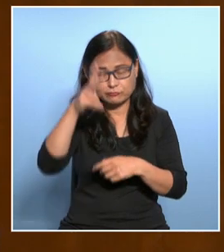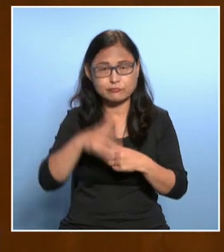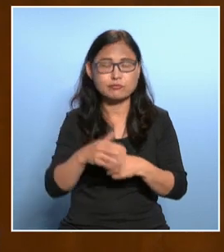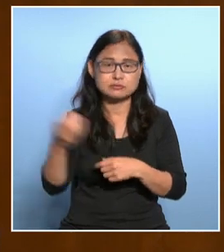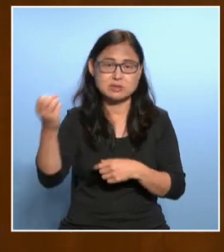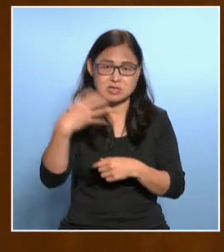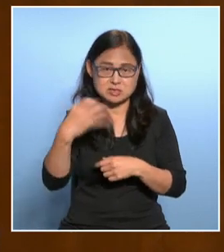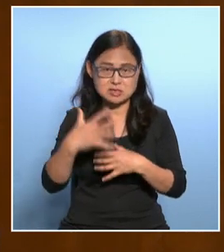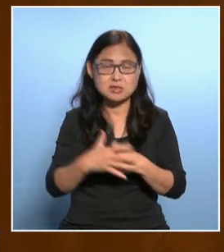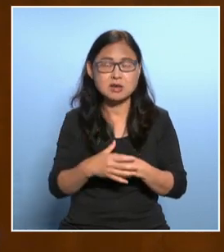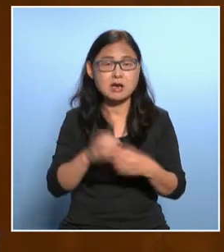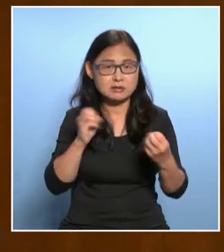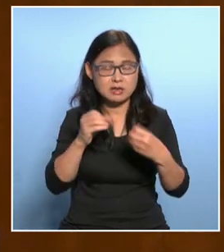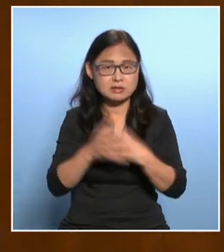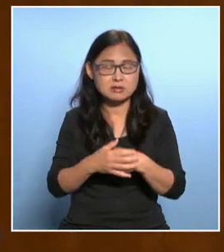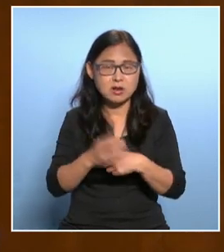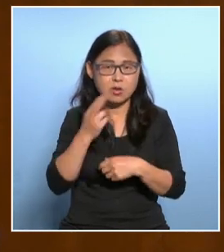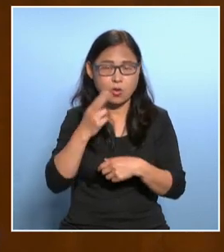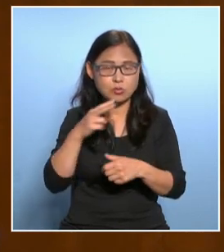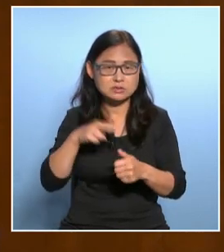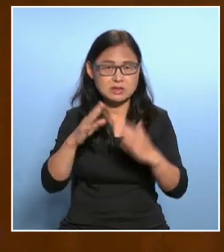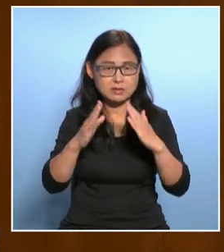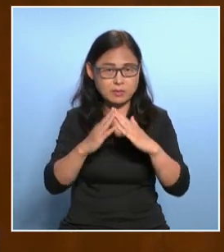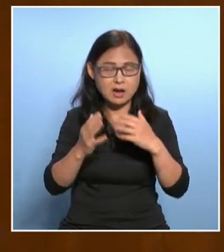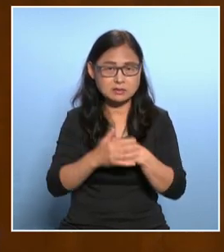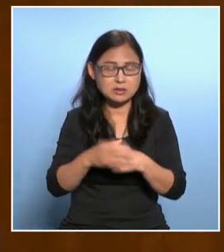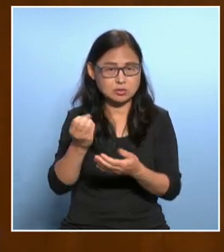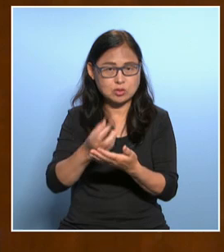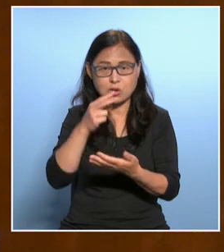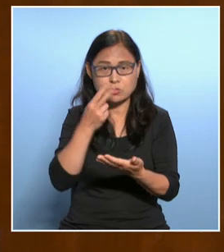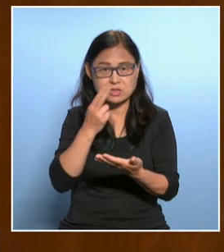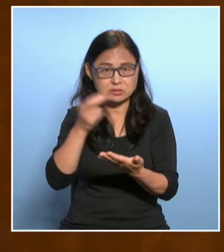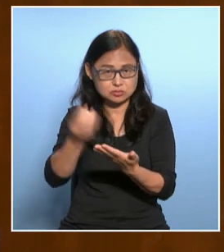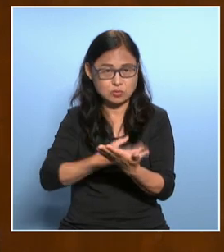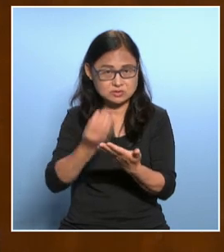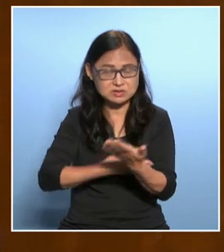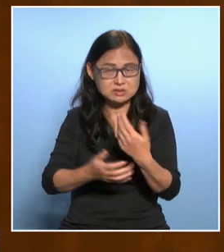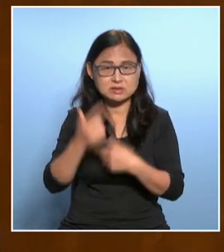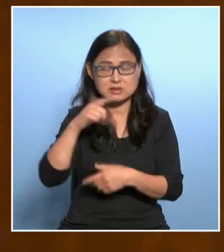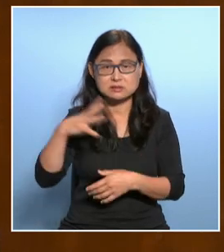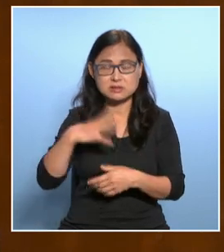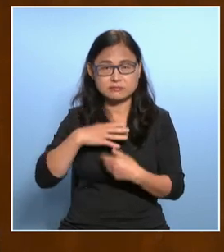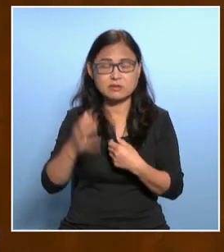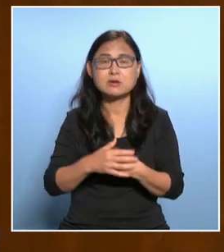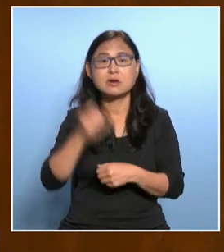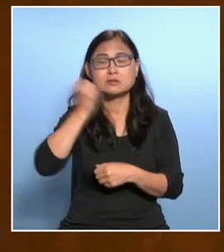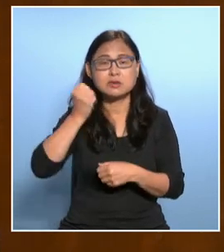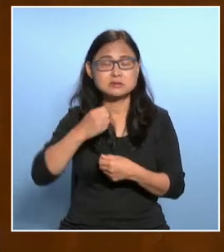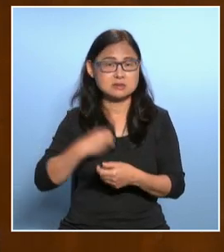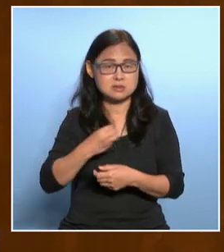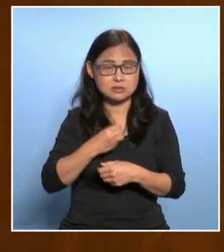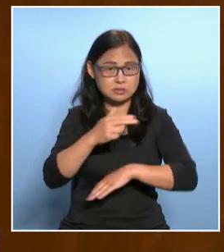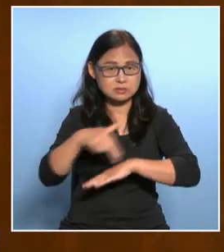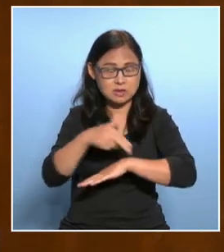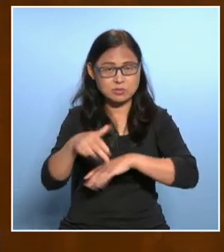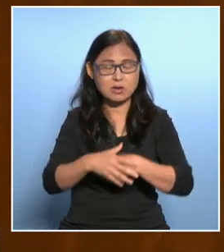a.m. The administration proposes the discussion of first, update on tobacco control measures, and